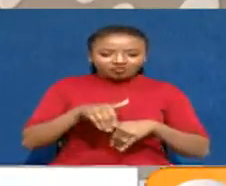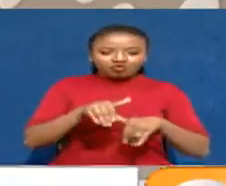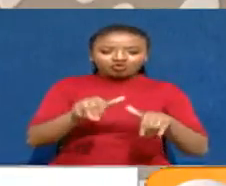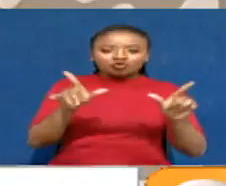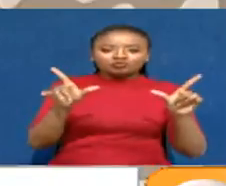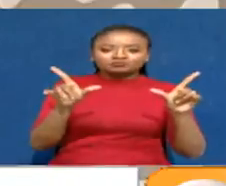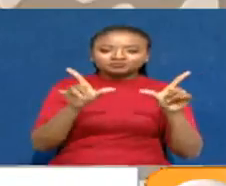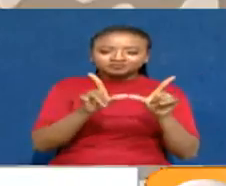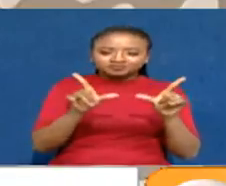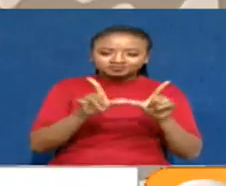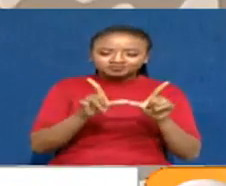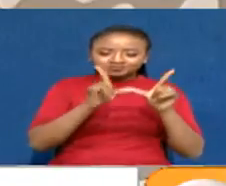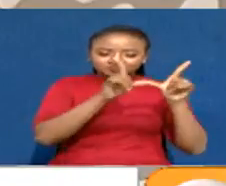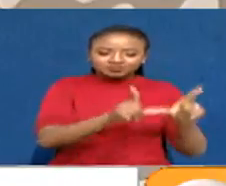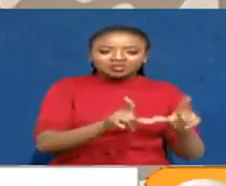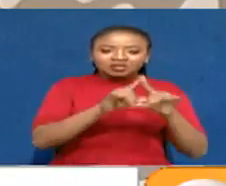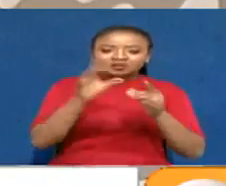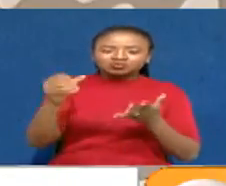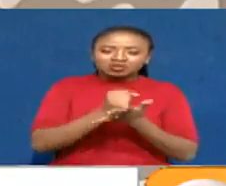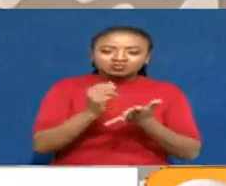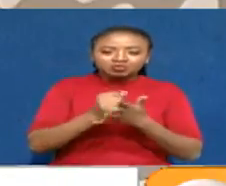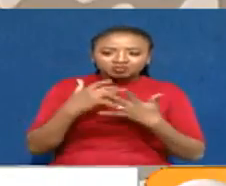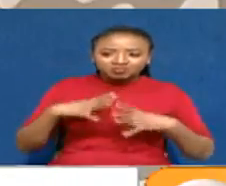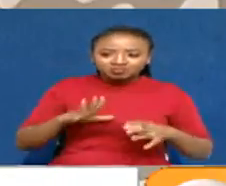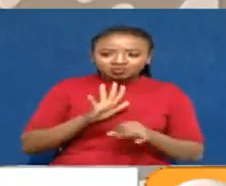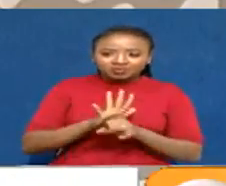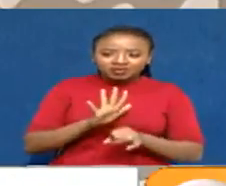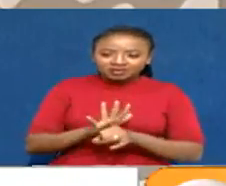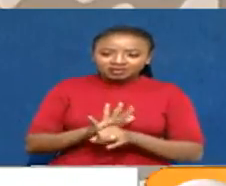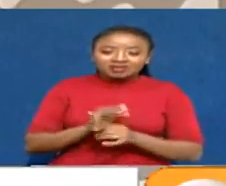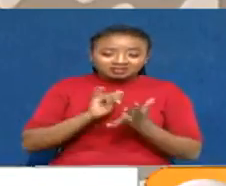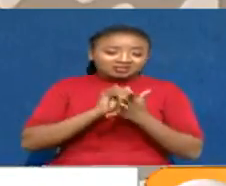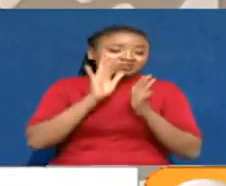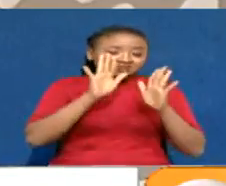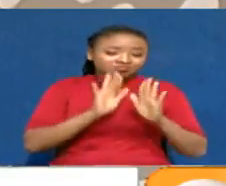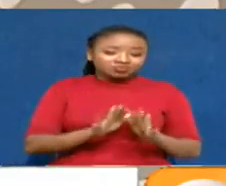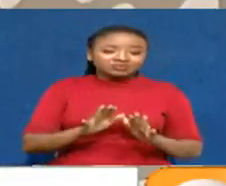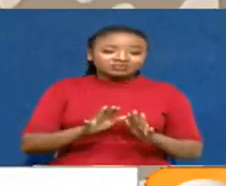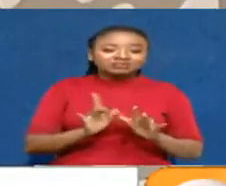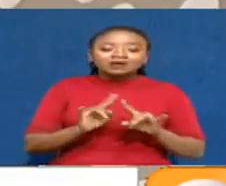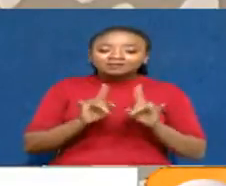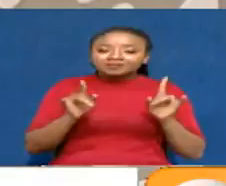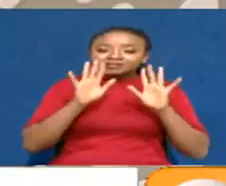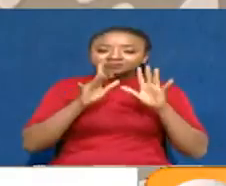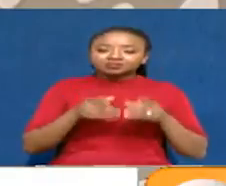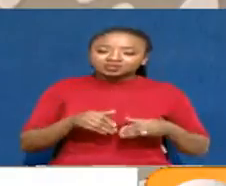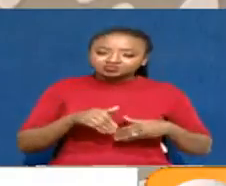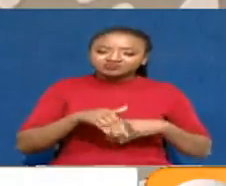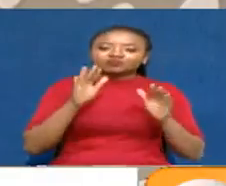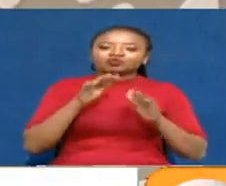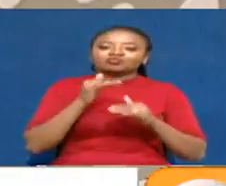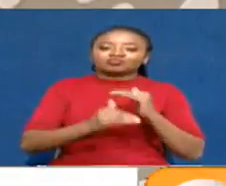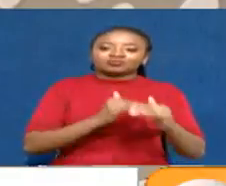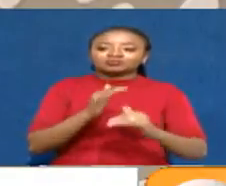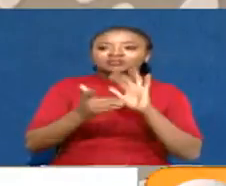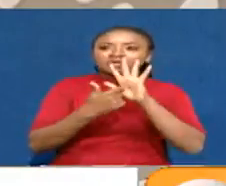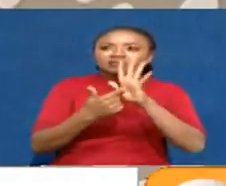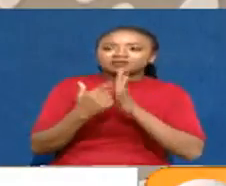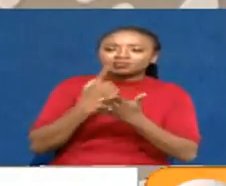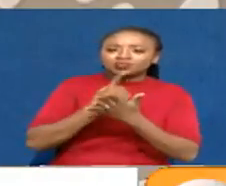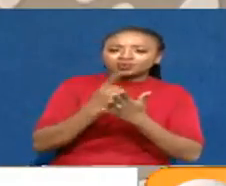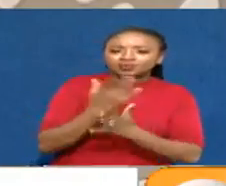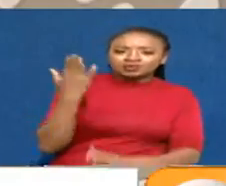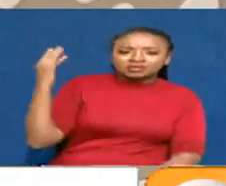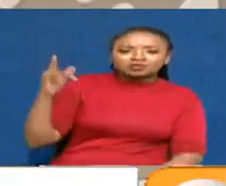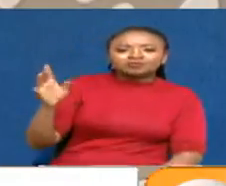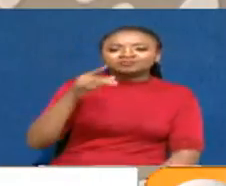employ as many people as possible. Yeah. That on the section of employment, there was a company a few weeks ago who